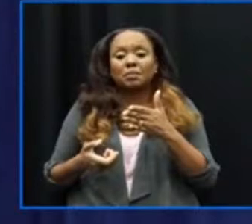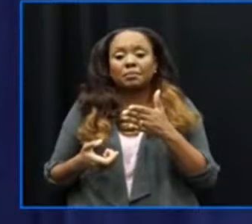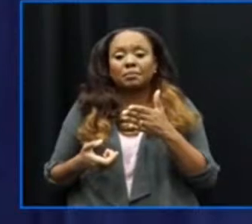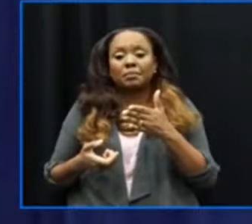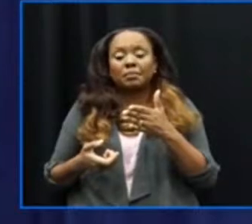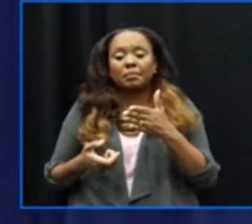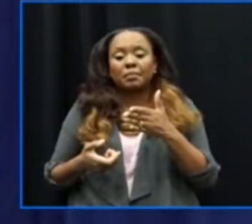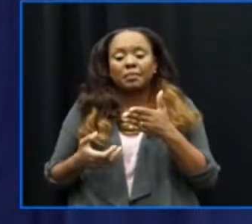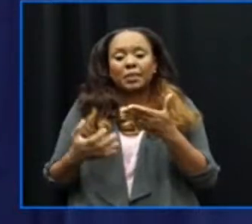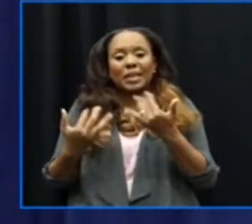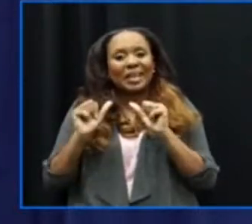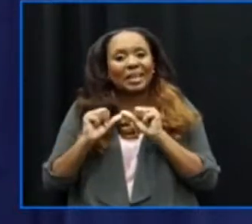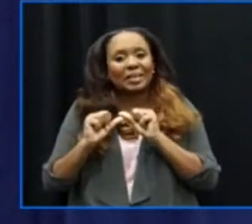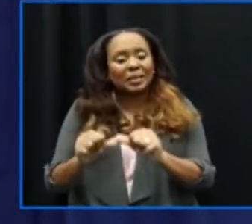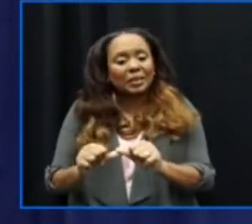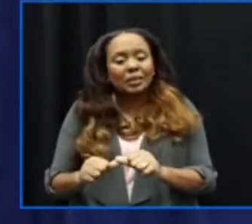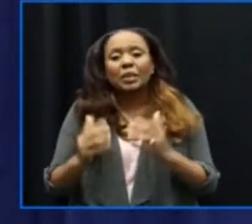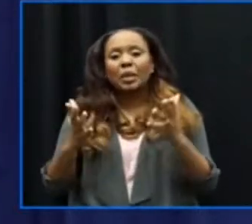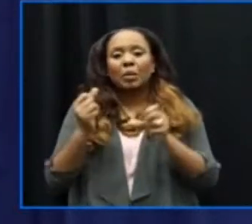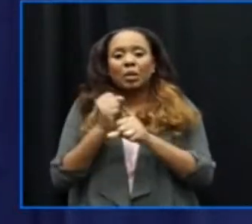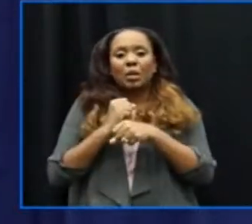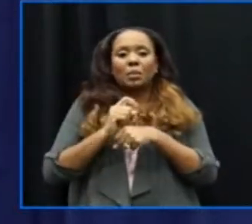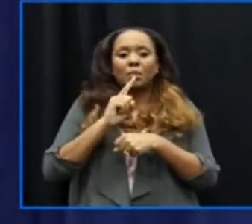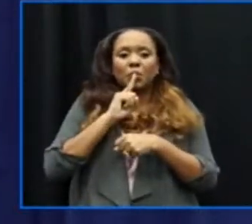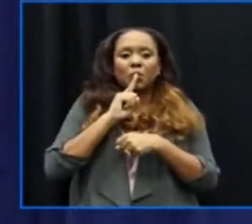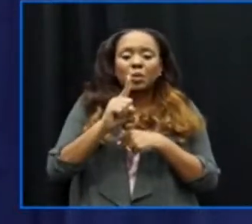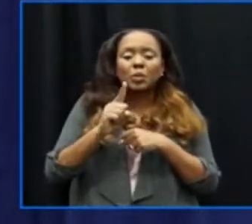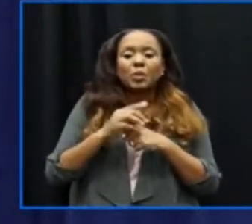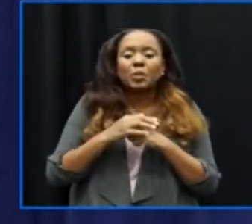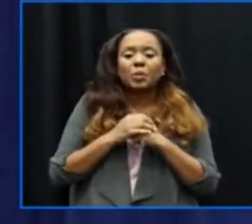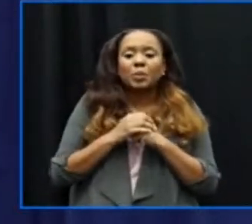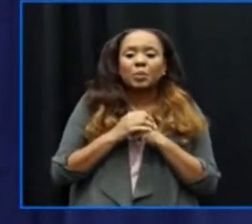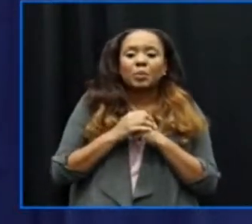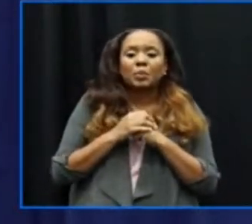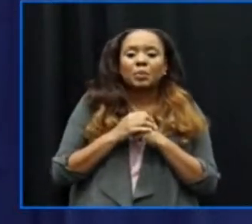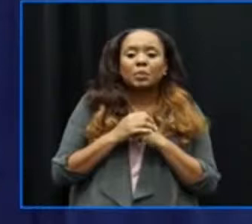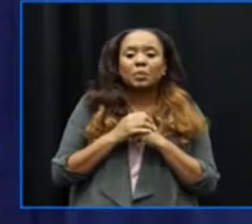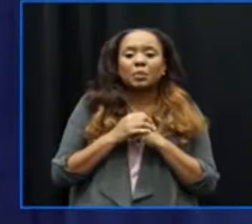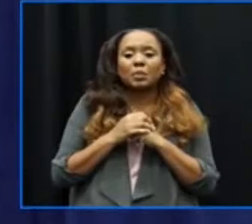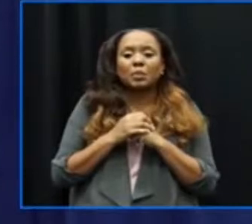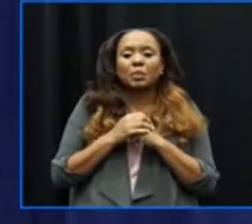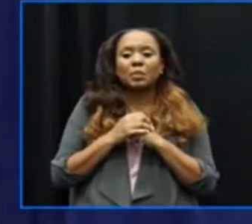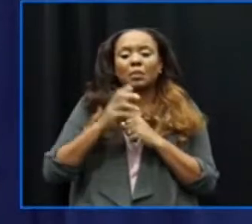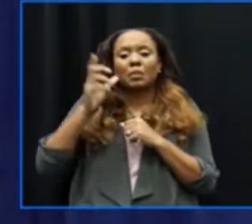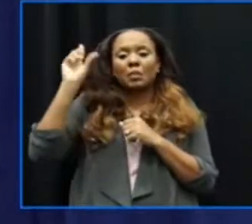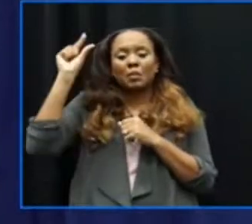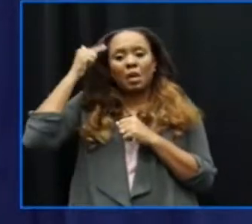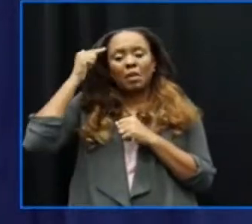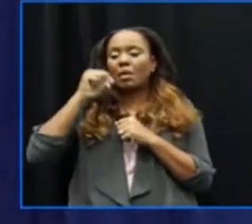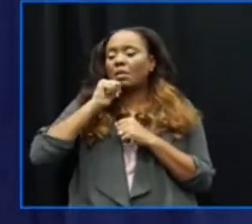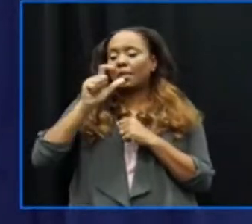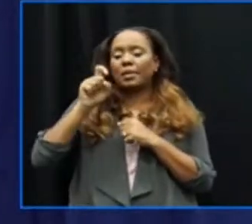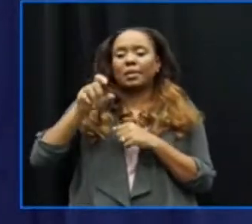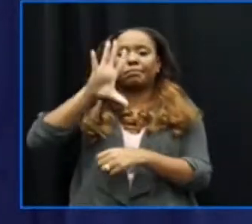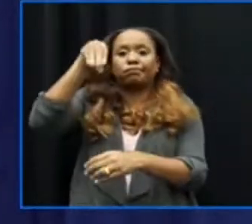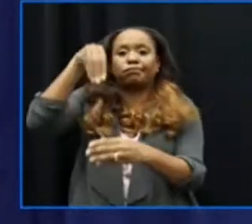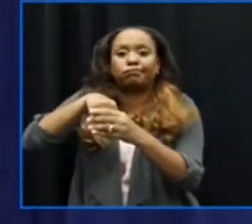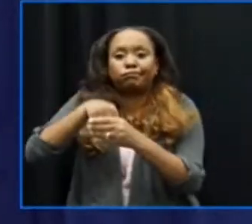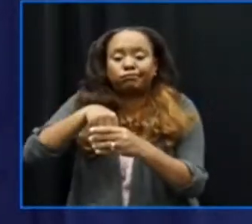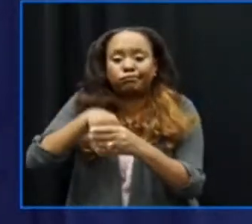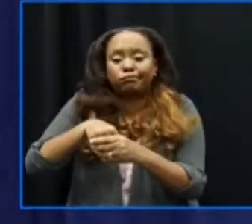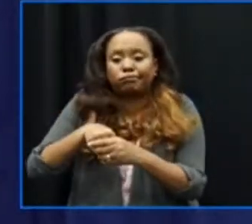to ensure that the government will never have to be called upon to inject funds specifically into the NIS. The NIS will